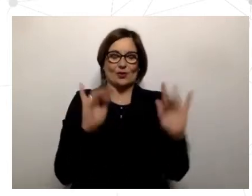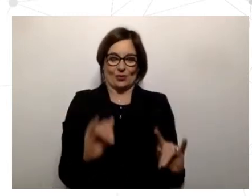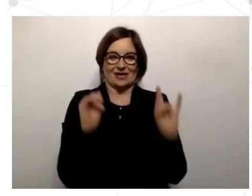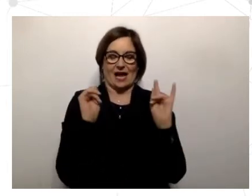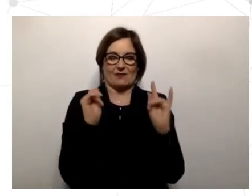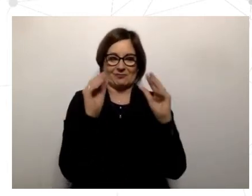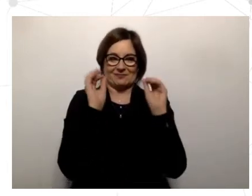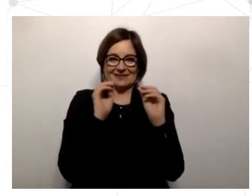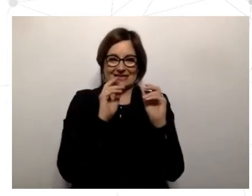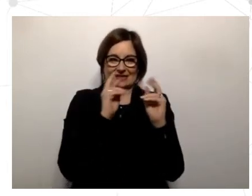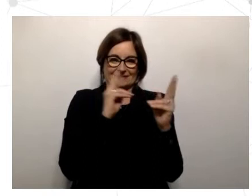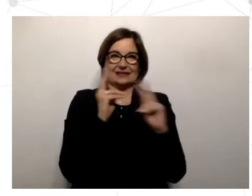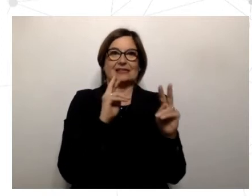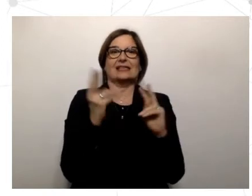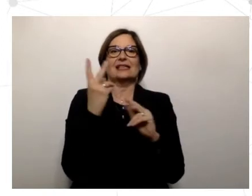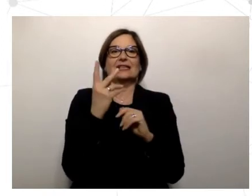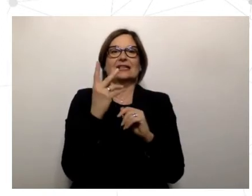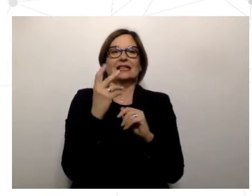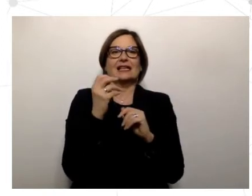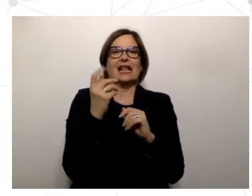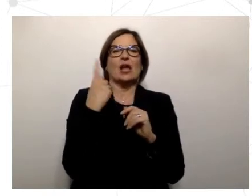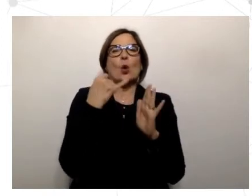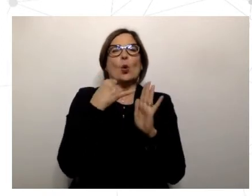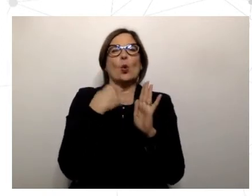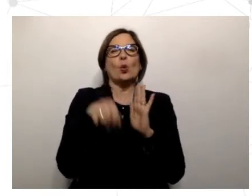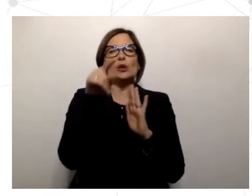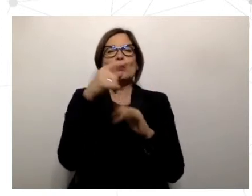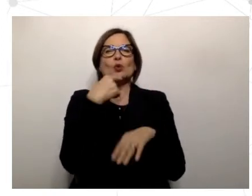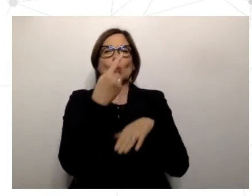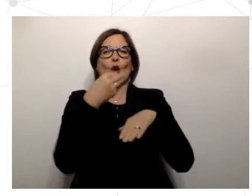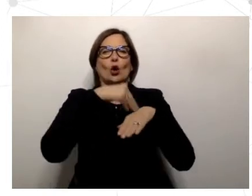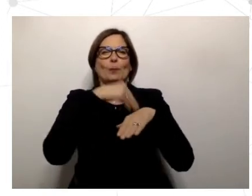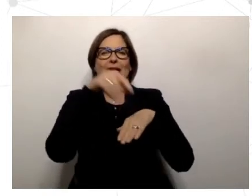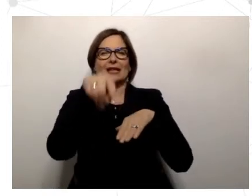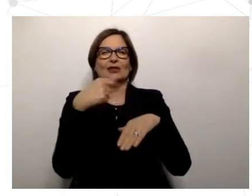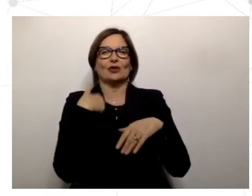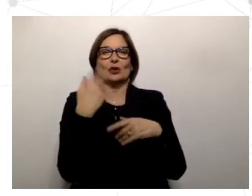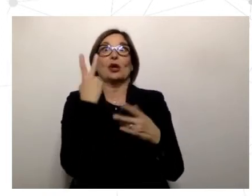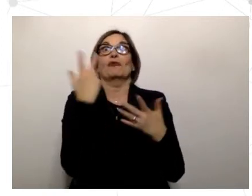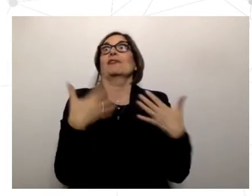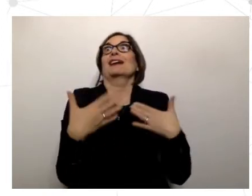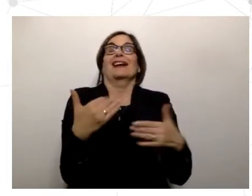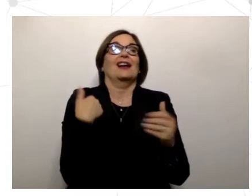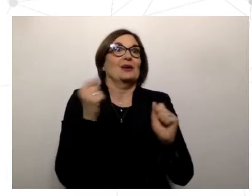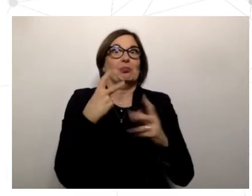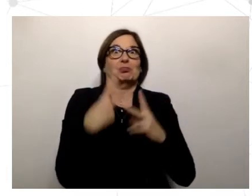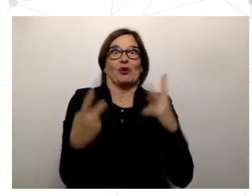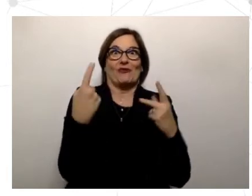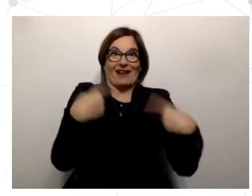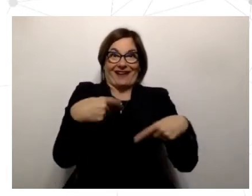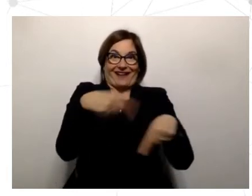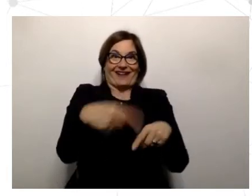Dunque, per quanto riguarda Sauro, per quanto riguarda l'ultimo tuo commento sul fatto che non vedete l'ora di provare,